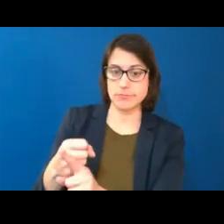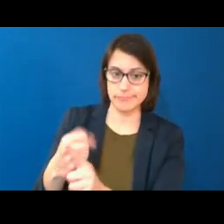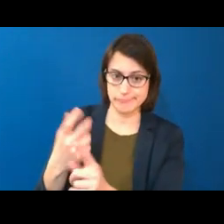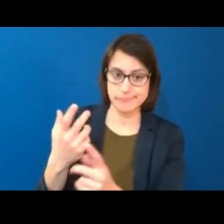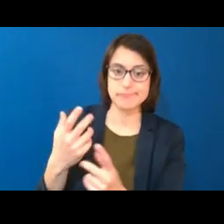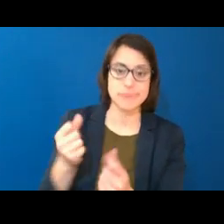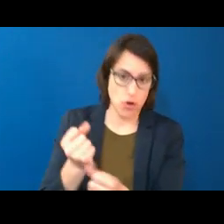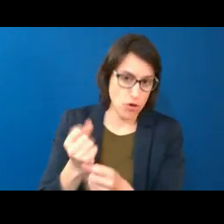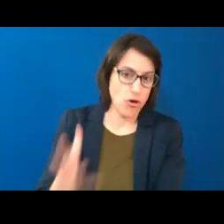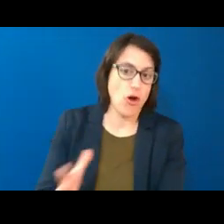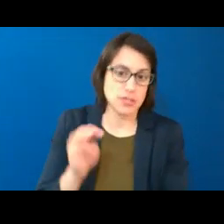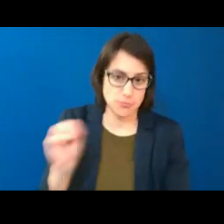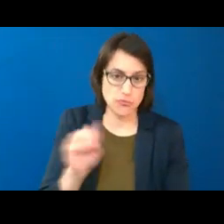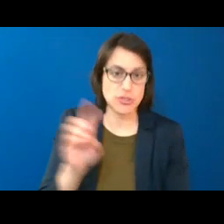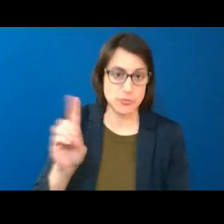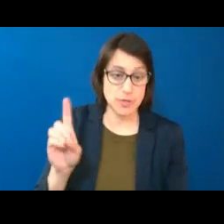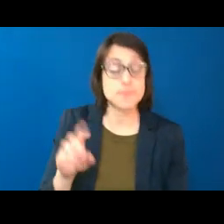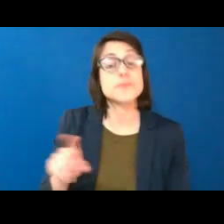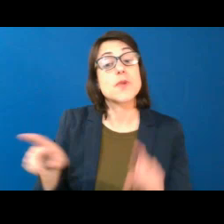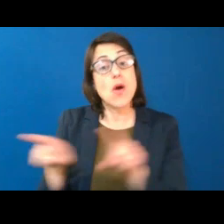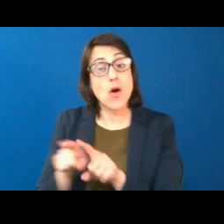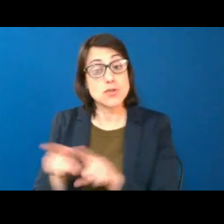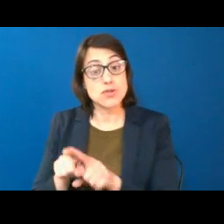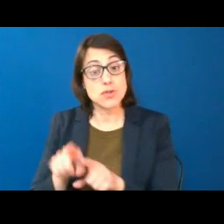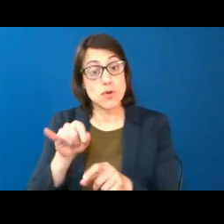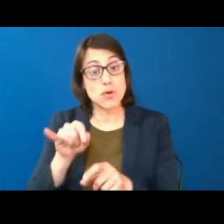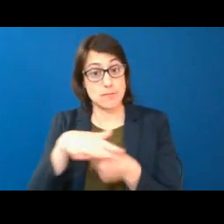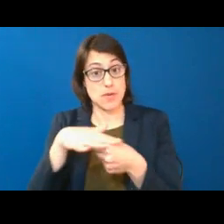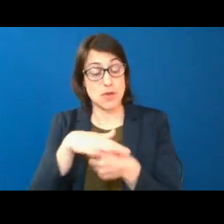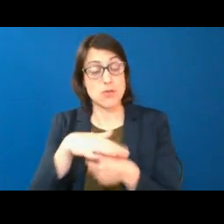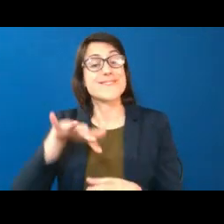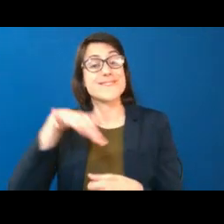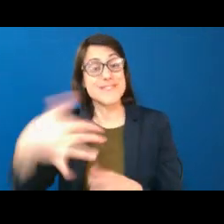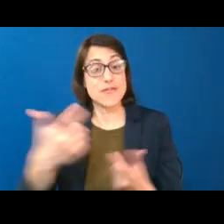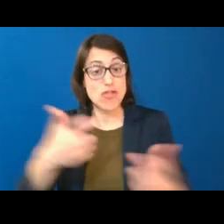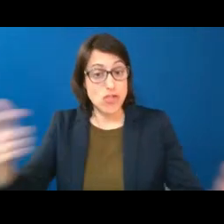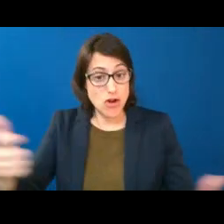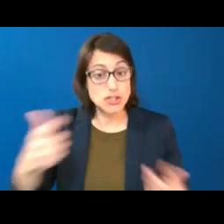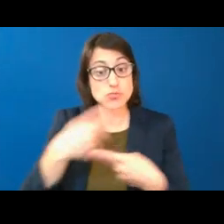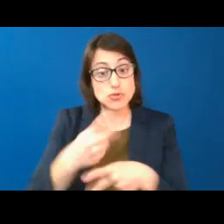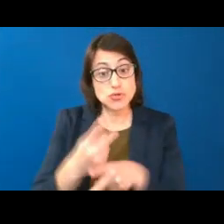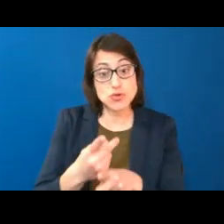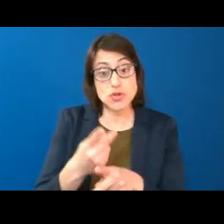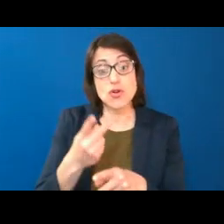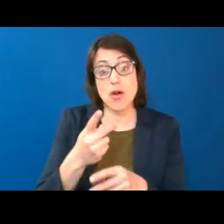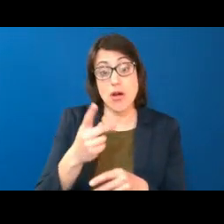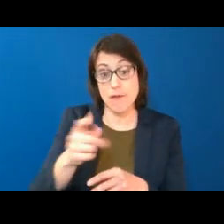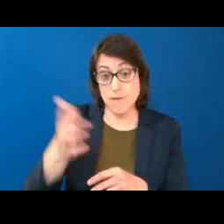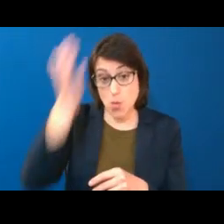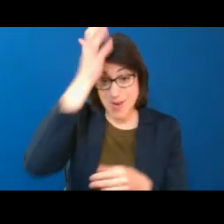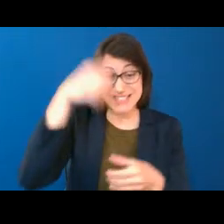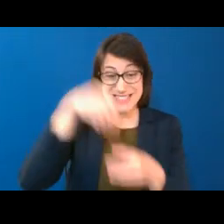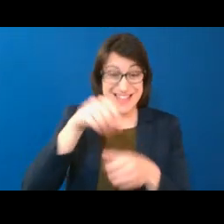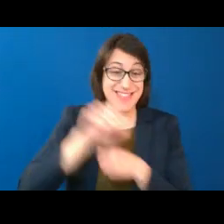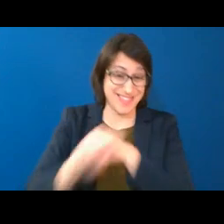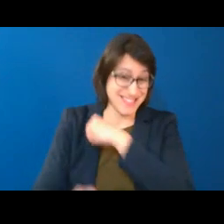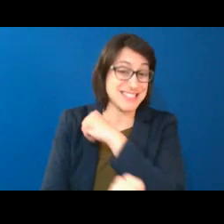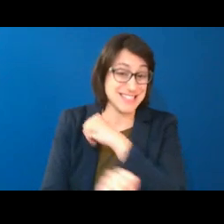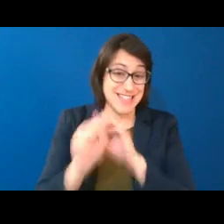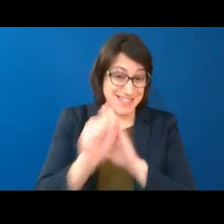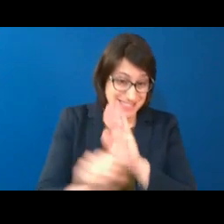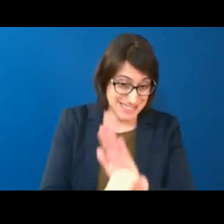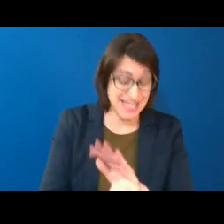And in addition, Orlando, Florida is the 5th largest producer of waste in the state. On average, Americans produce about 5